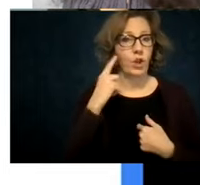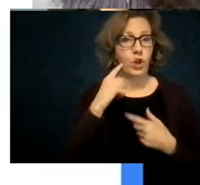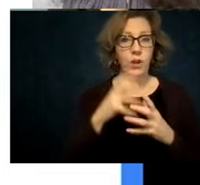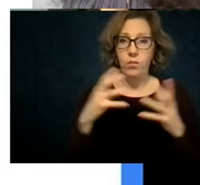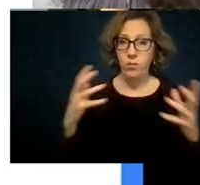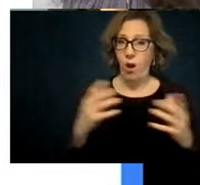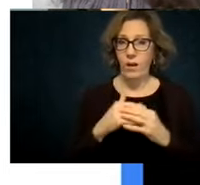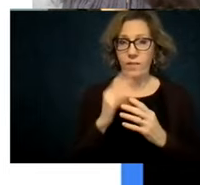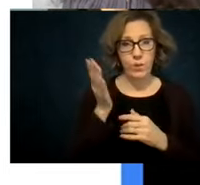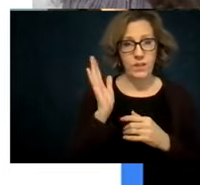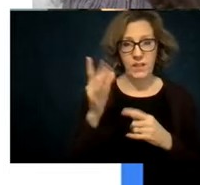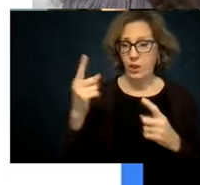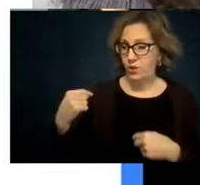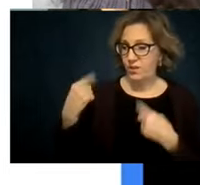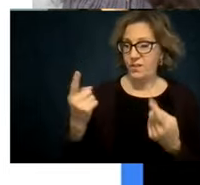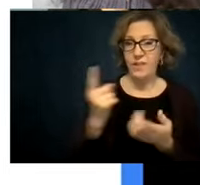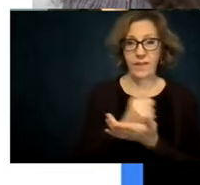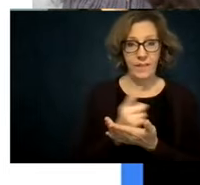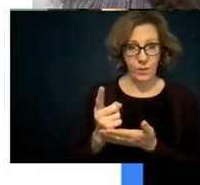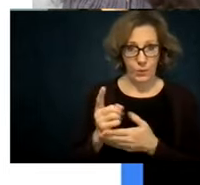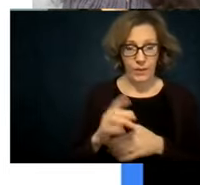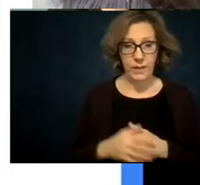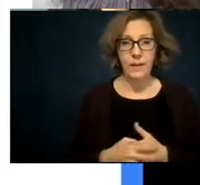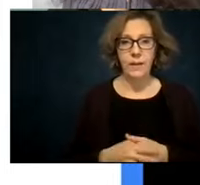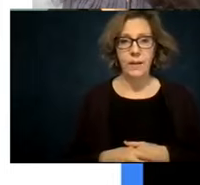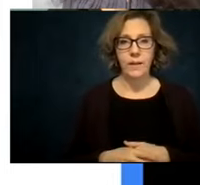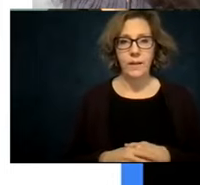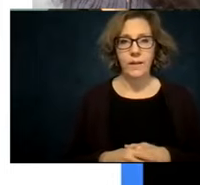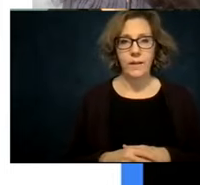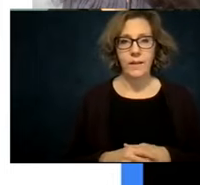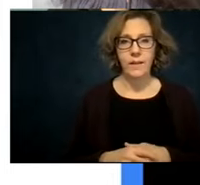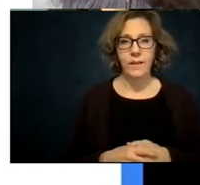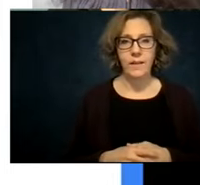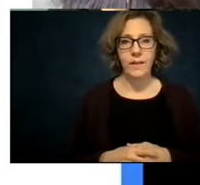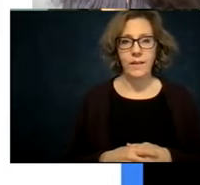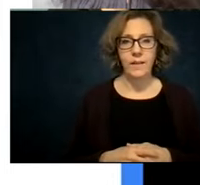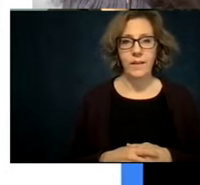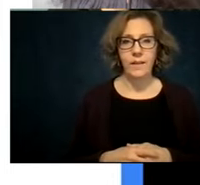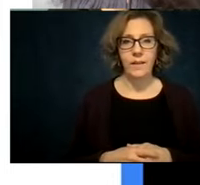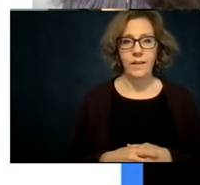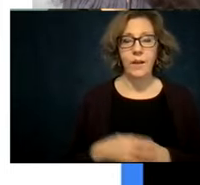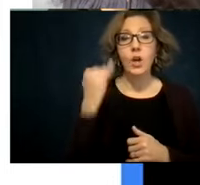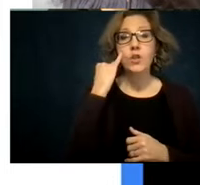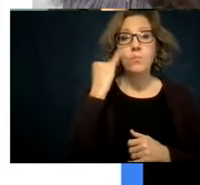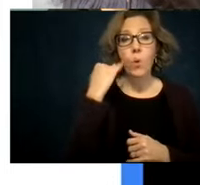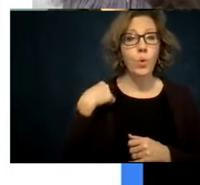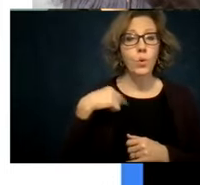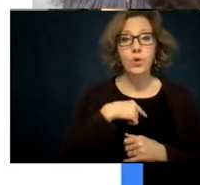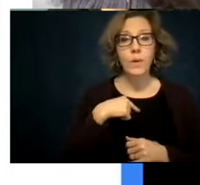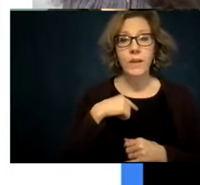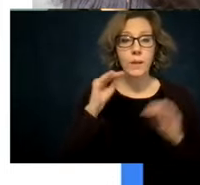this past week. What if we put together a presentation